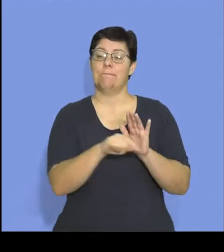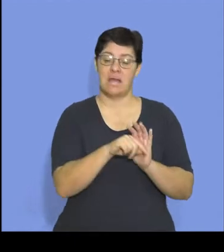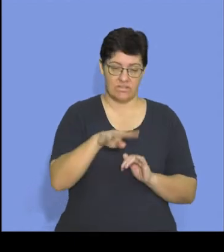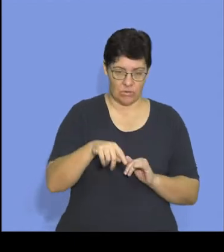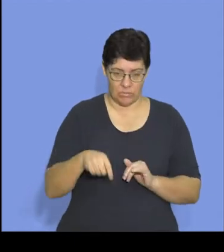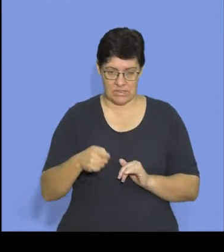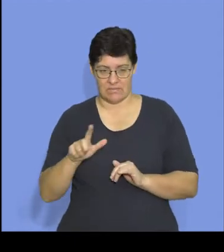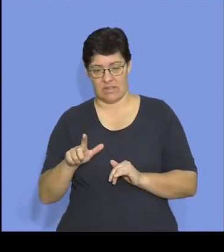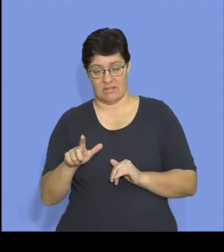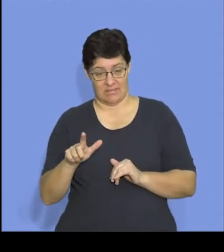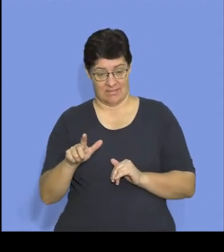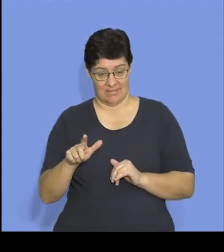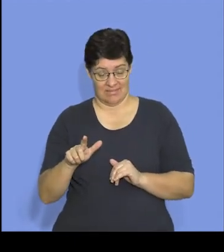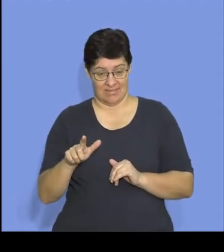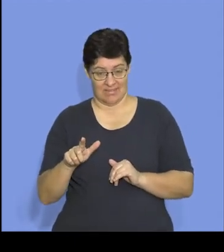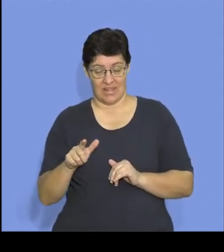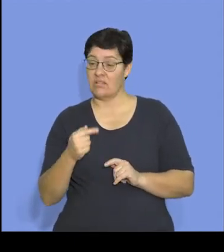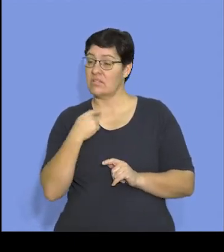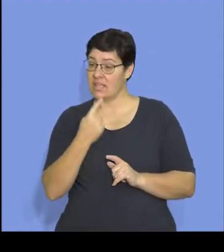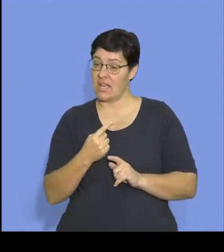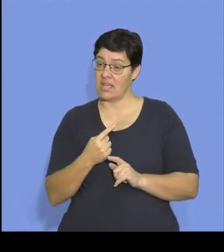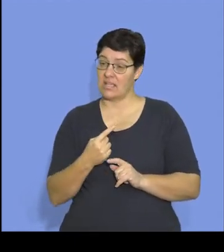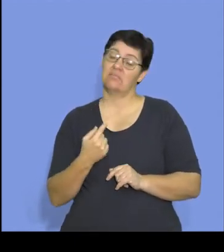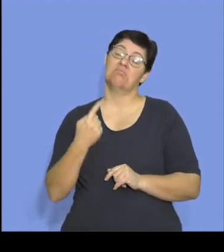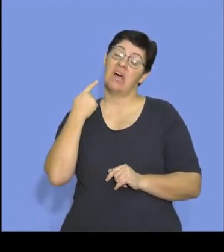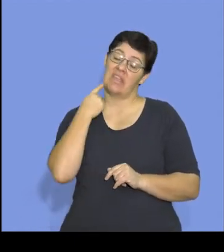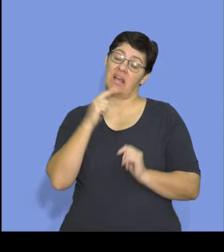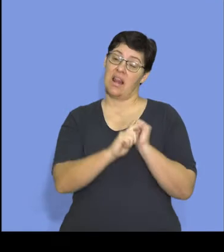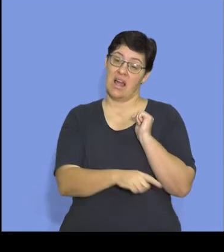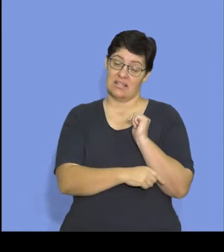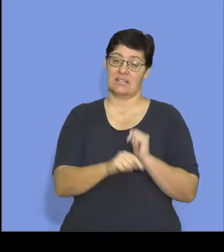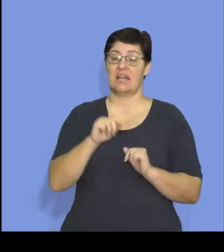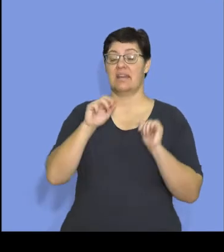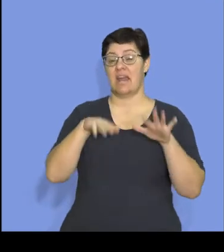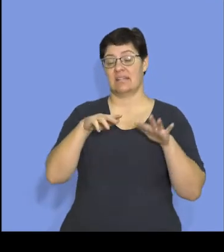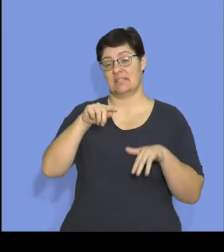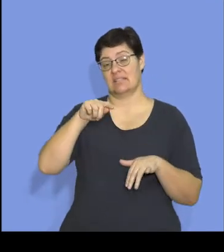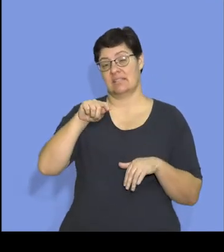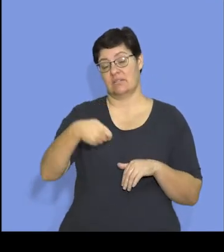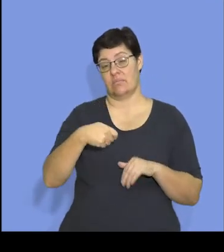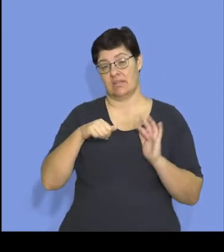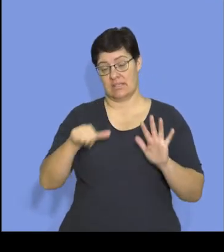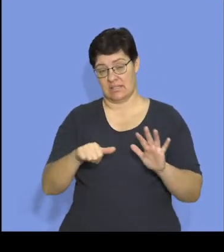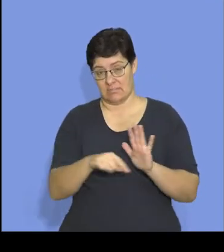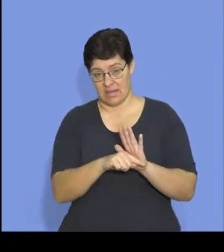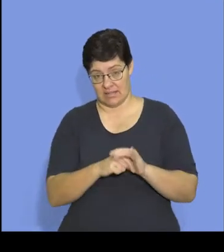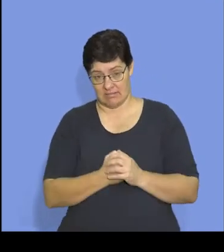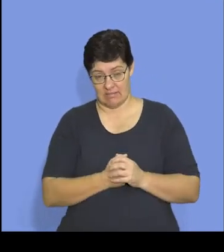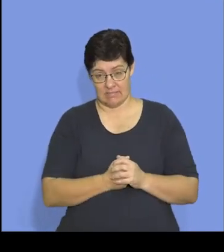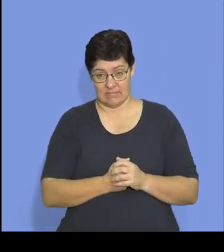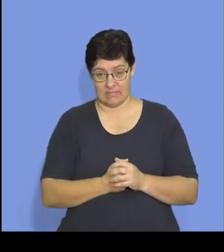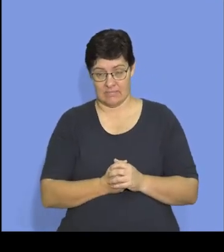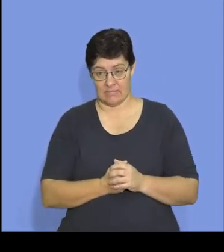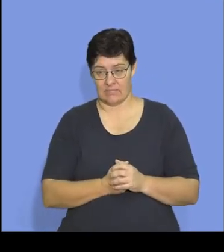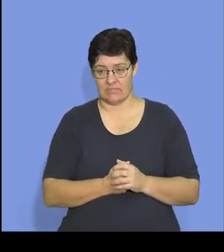14,7. So I'm going to make a prediction, and I think that this final one is going to be minus 19,6.